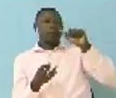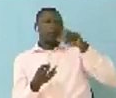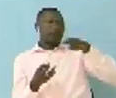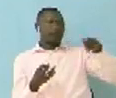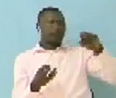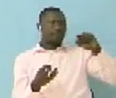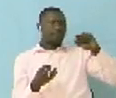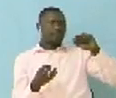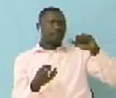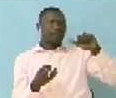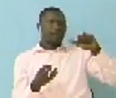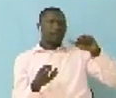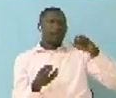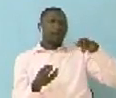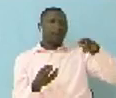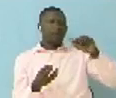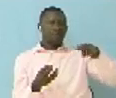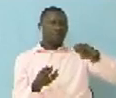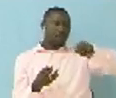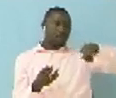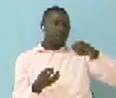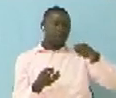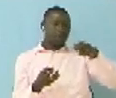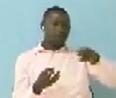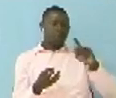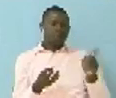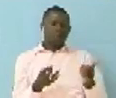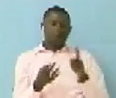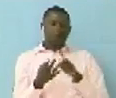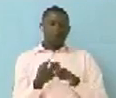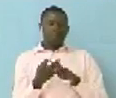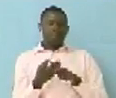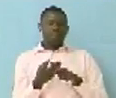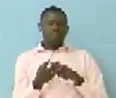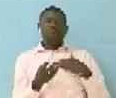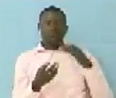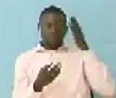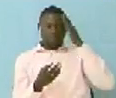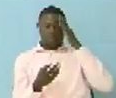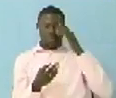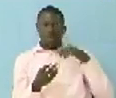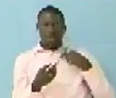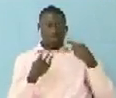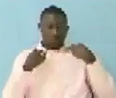Sanamanjang. I know Sanamanjang and he wears the jungler uniform.